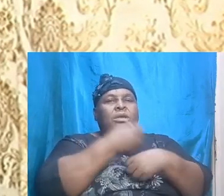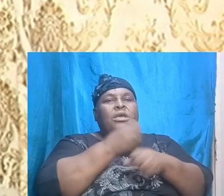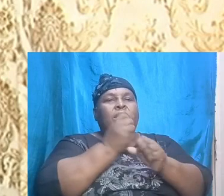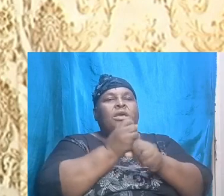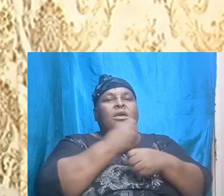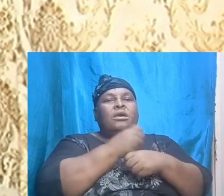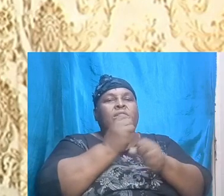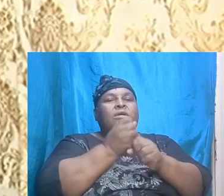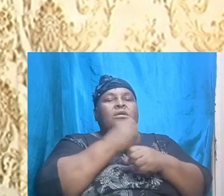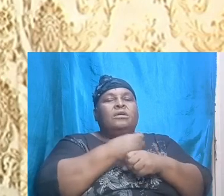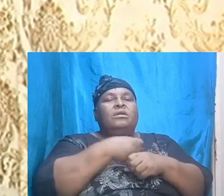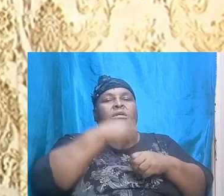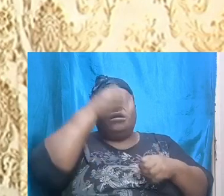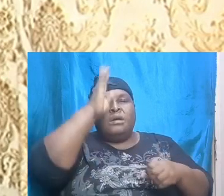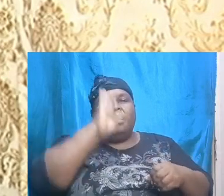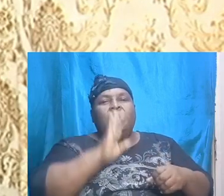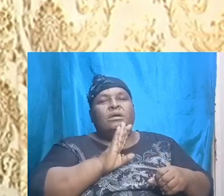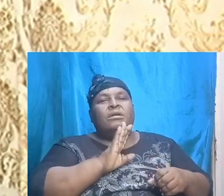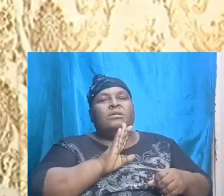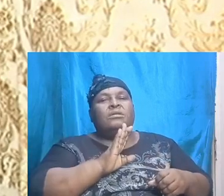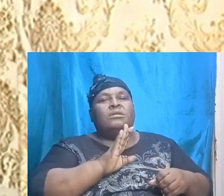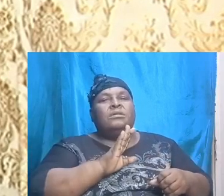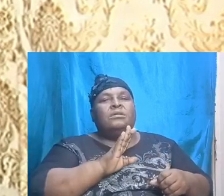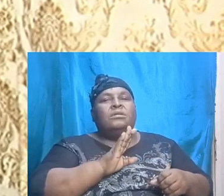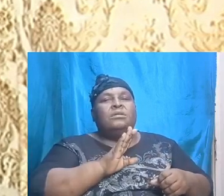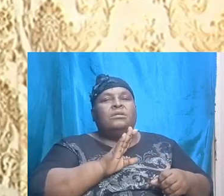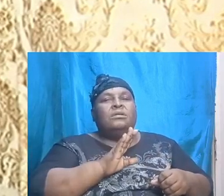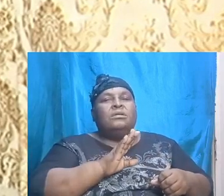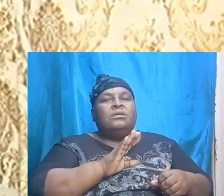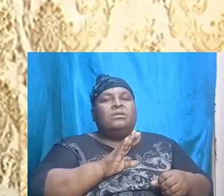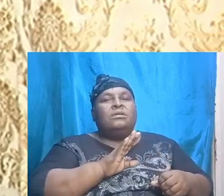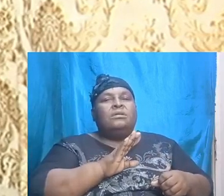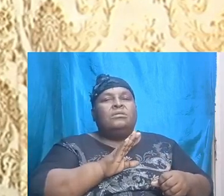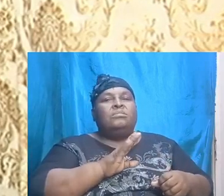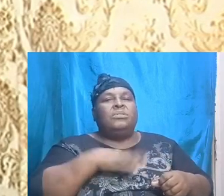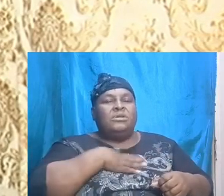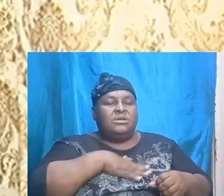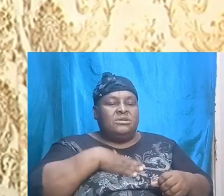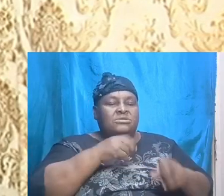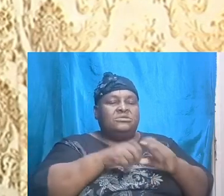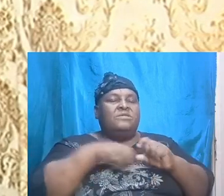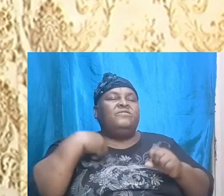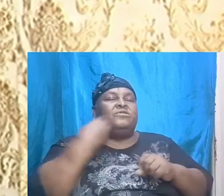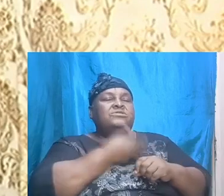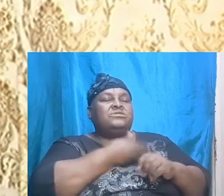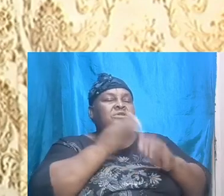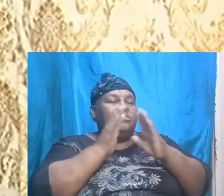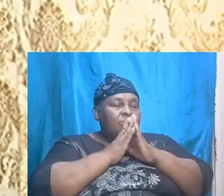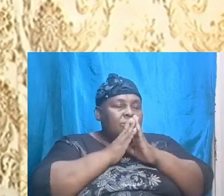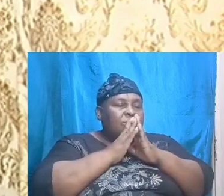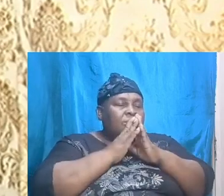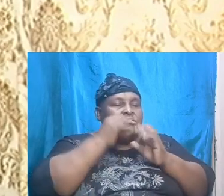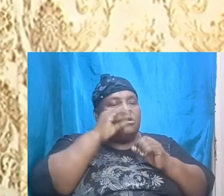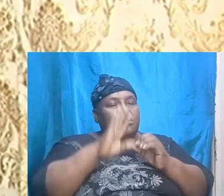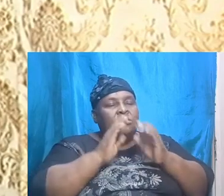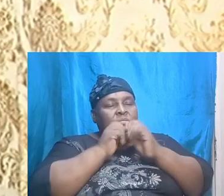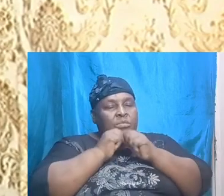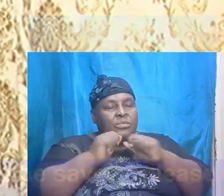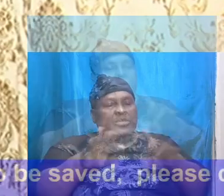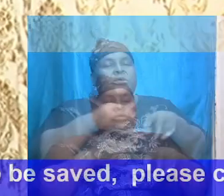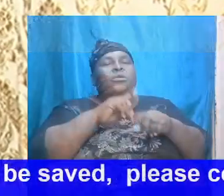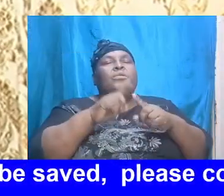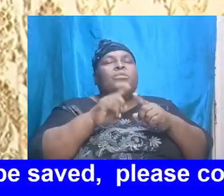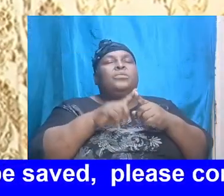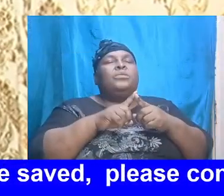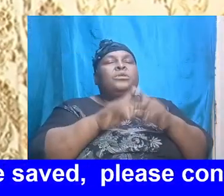that God has placed us here in this life to accomplish. I pray God that we are blessed tonight, and that at the end of the day, we'll be united